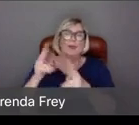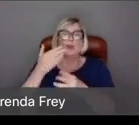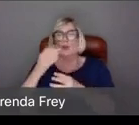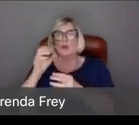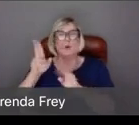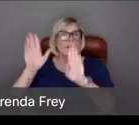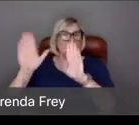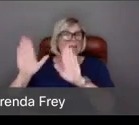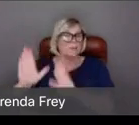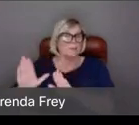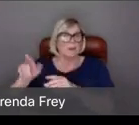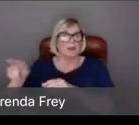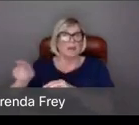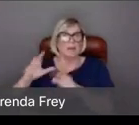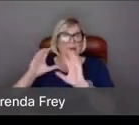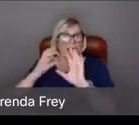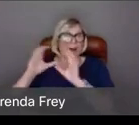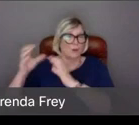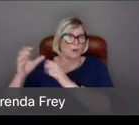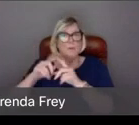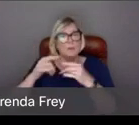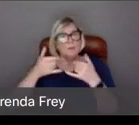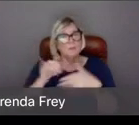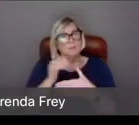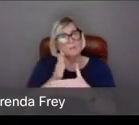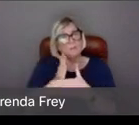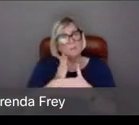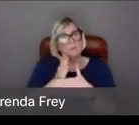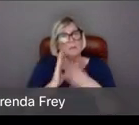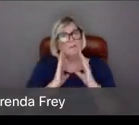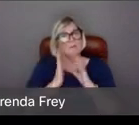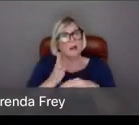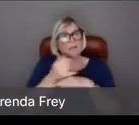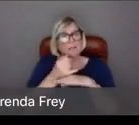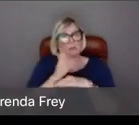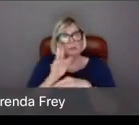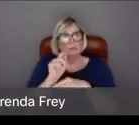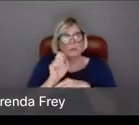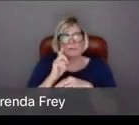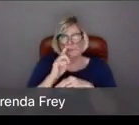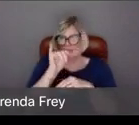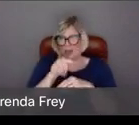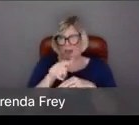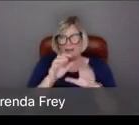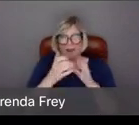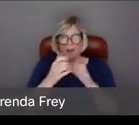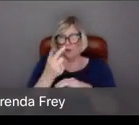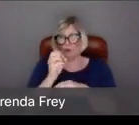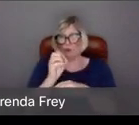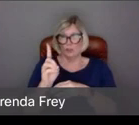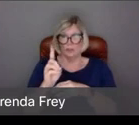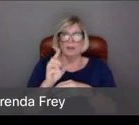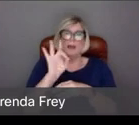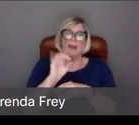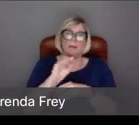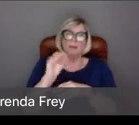category, but it will still be a median fine interest rate. For this category, about 8% of